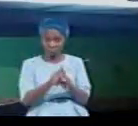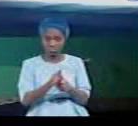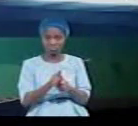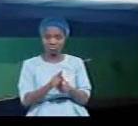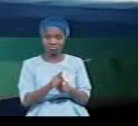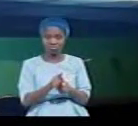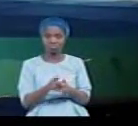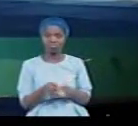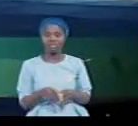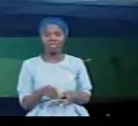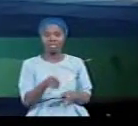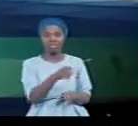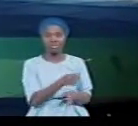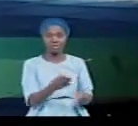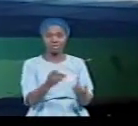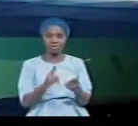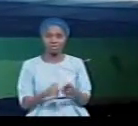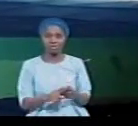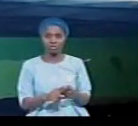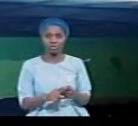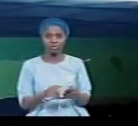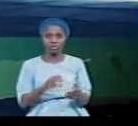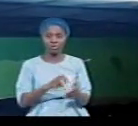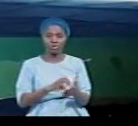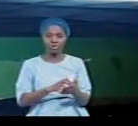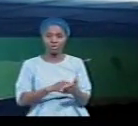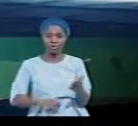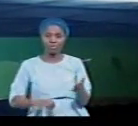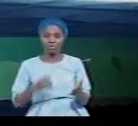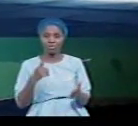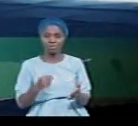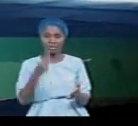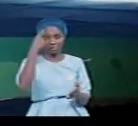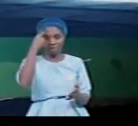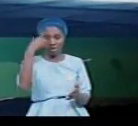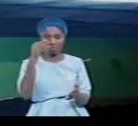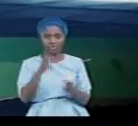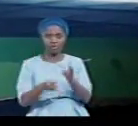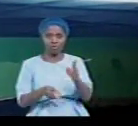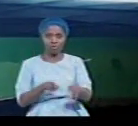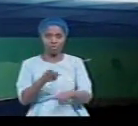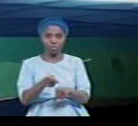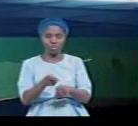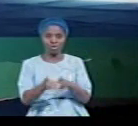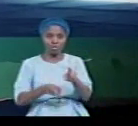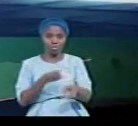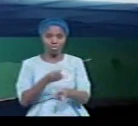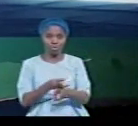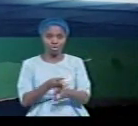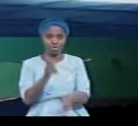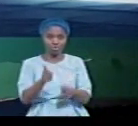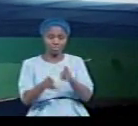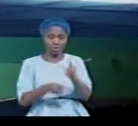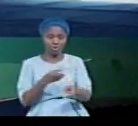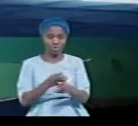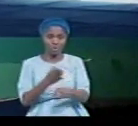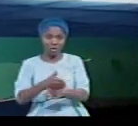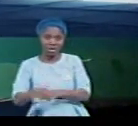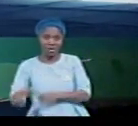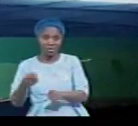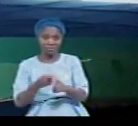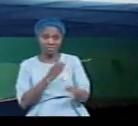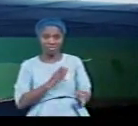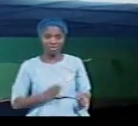take away the mind of the world away from Christ, and they want to serve the Antichrist, and